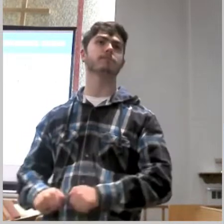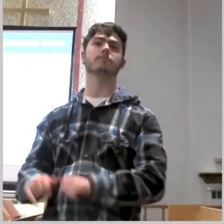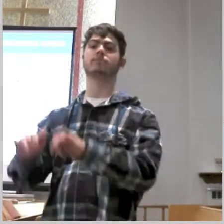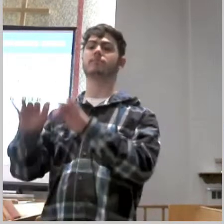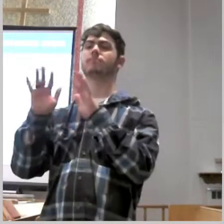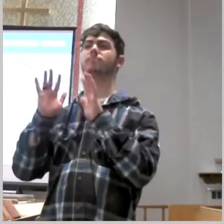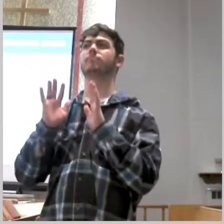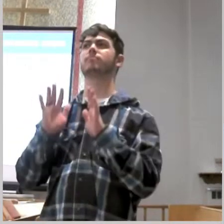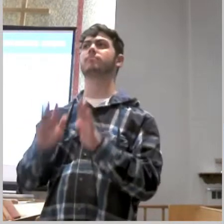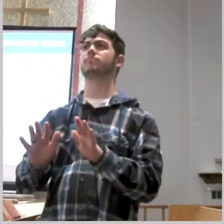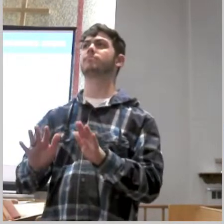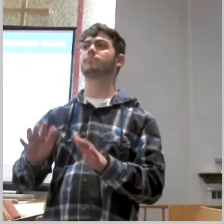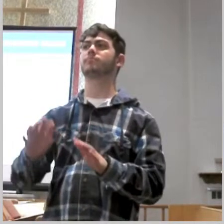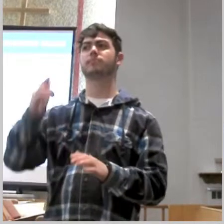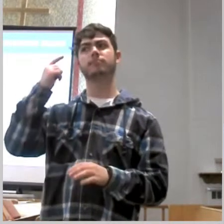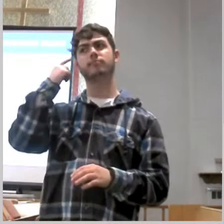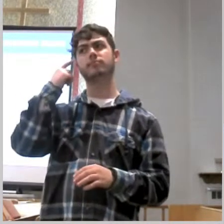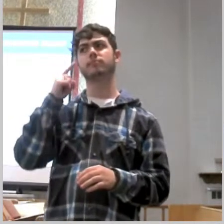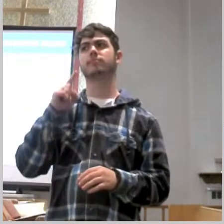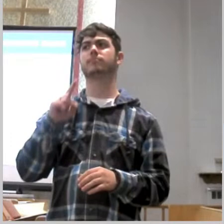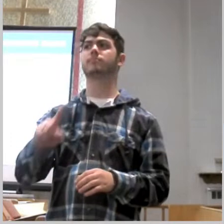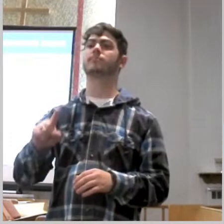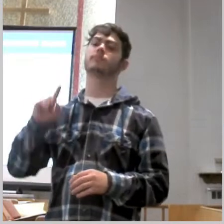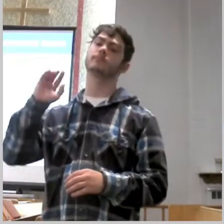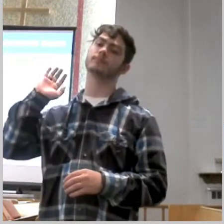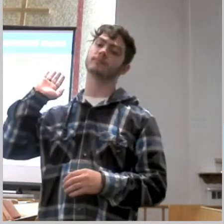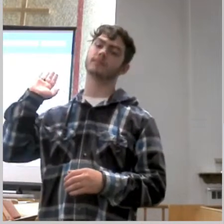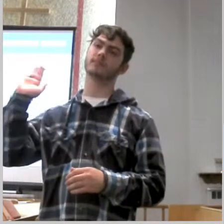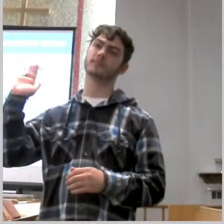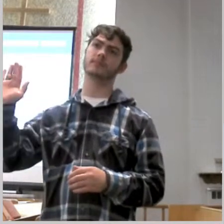most, I